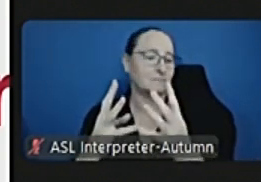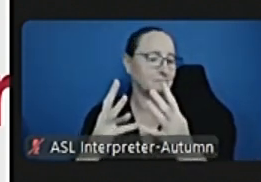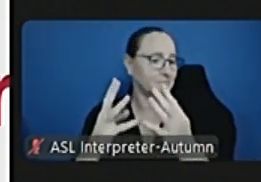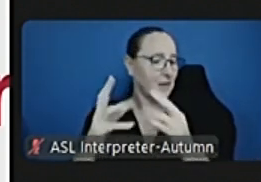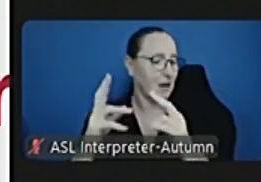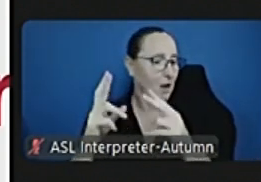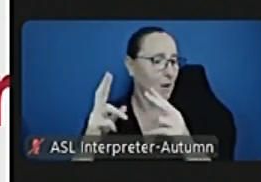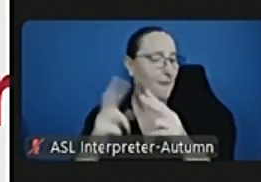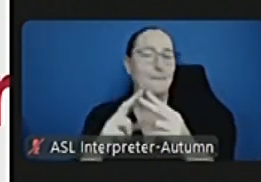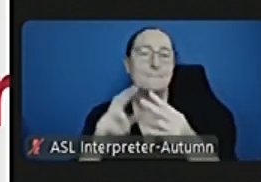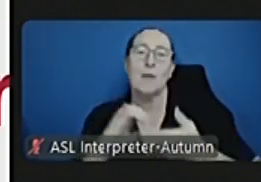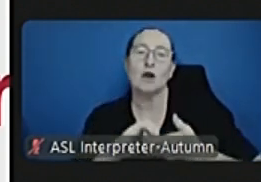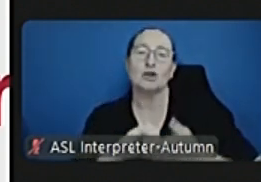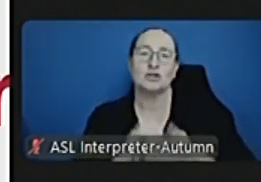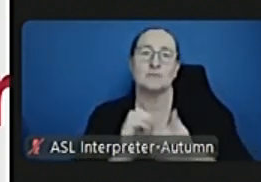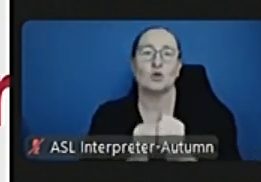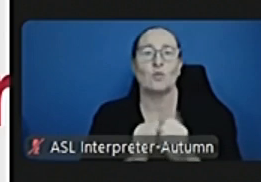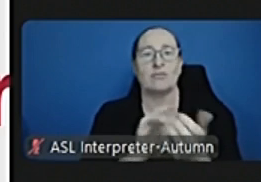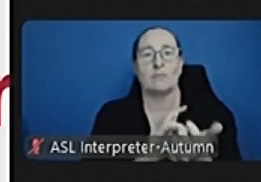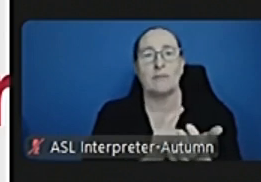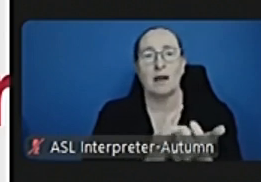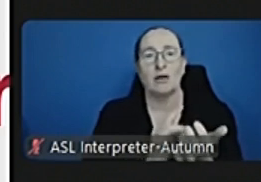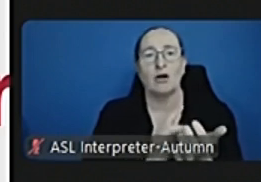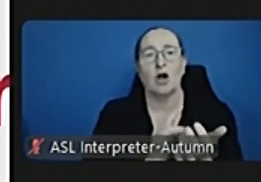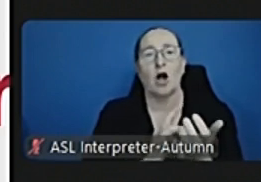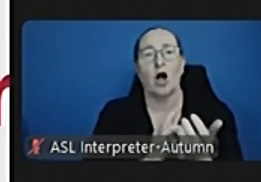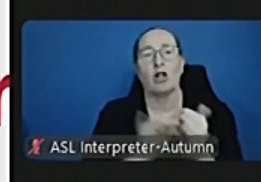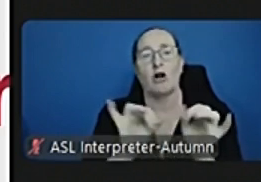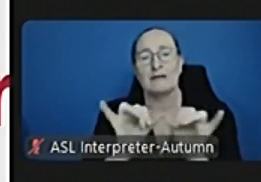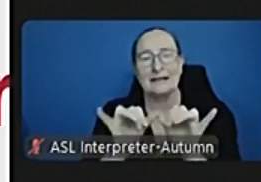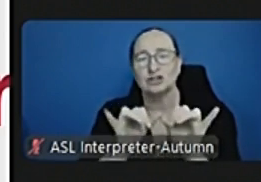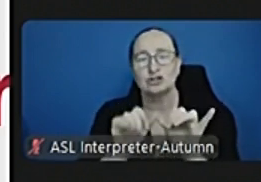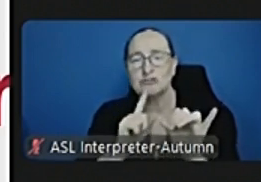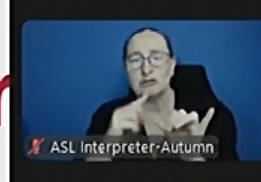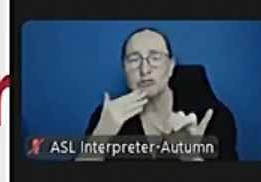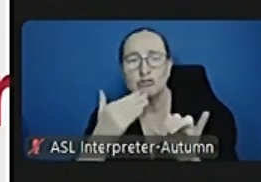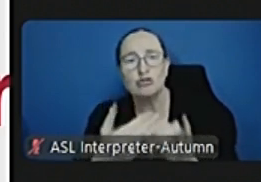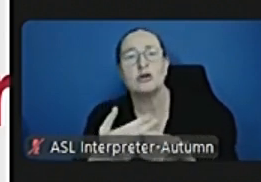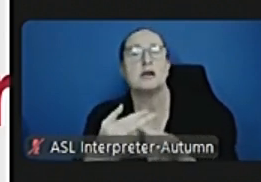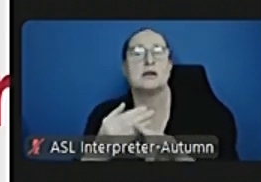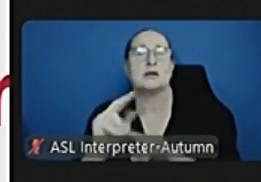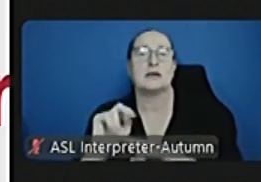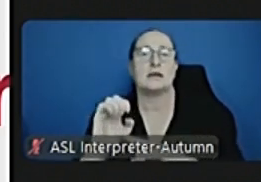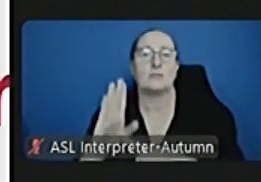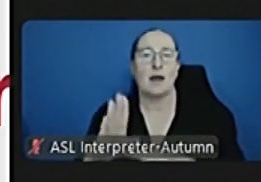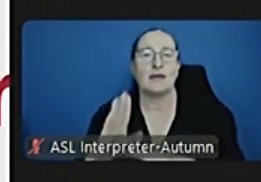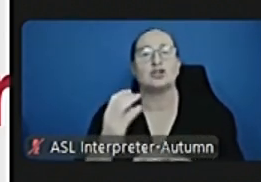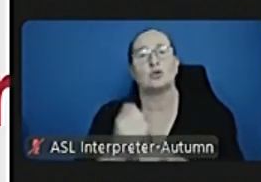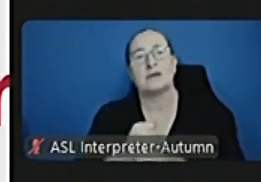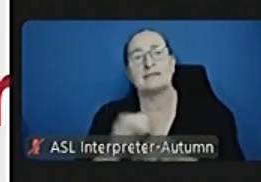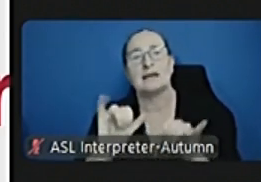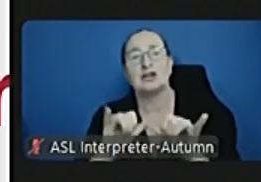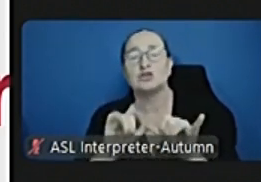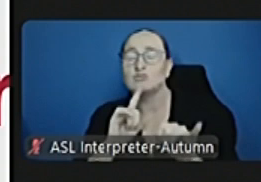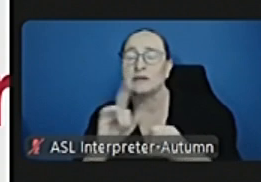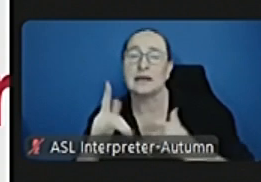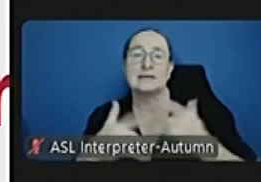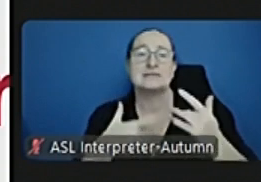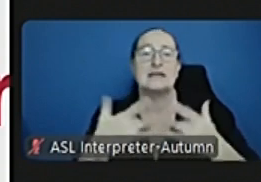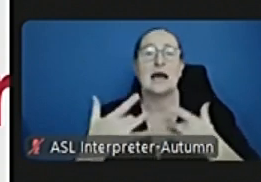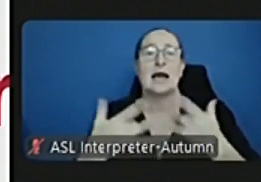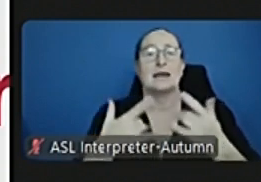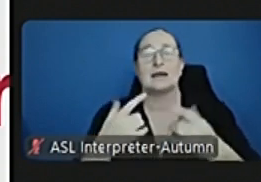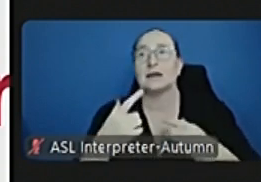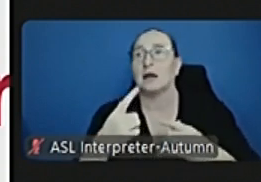partnerships with medical, and our engineering is really good in Nebraska. And you get those engineers that are so excited about, yeah,